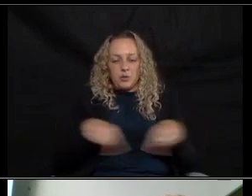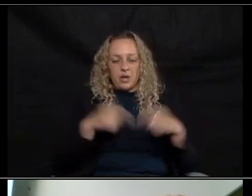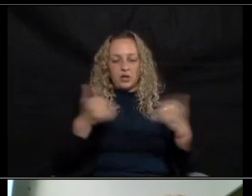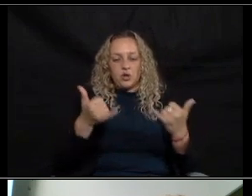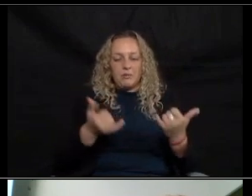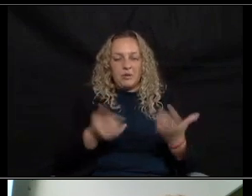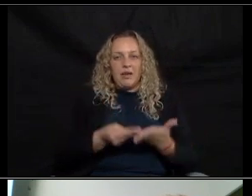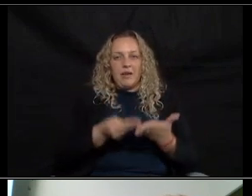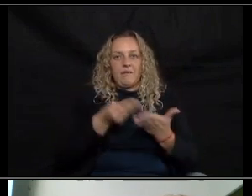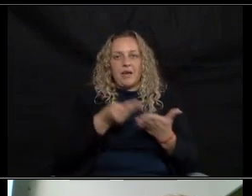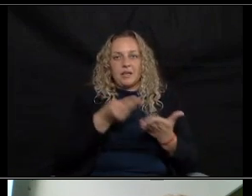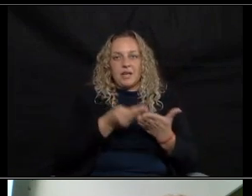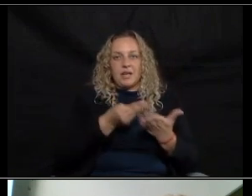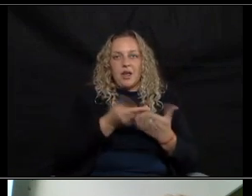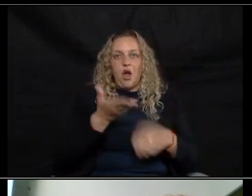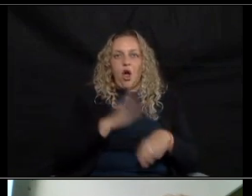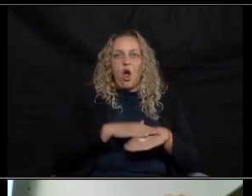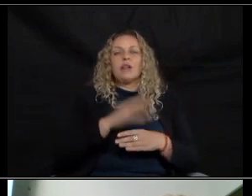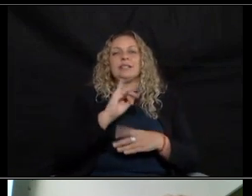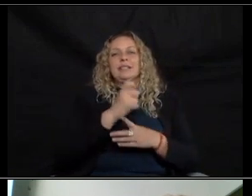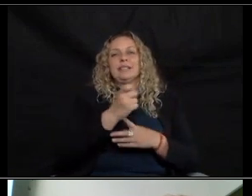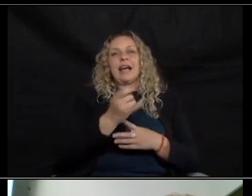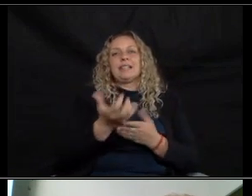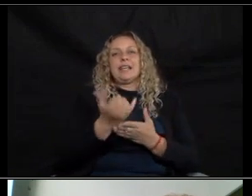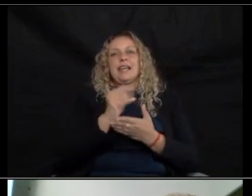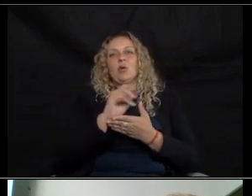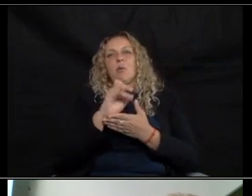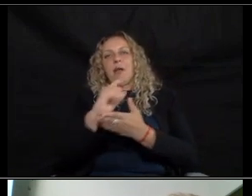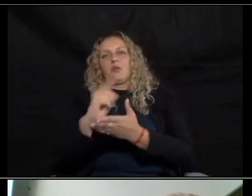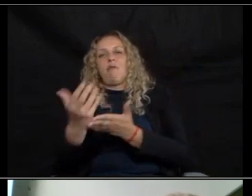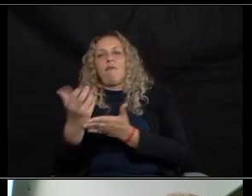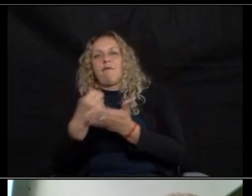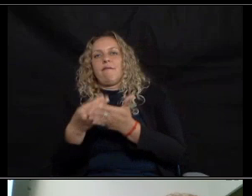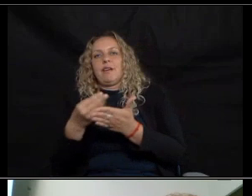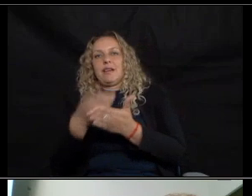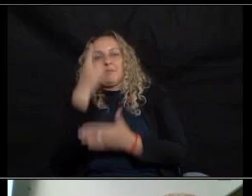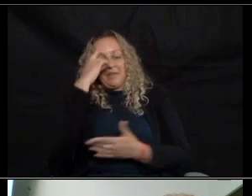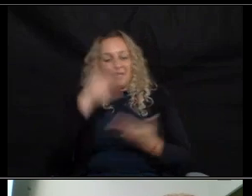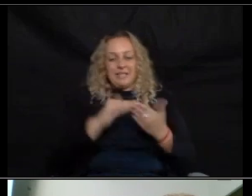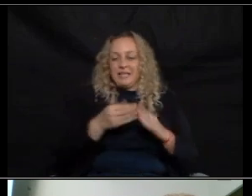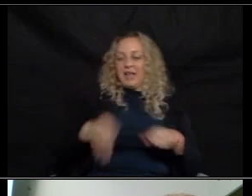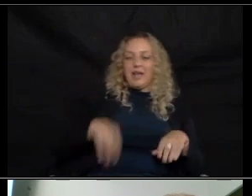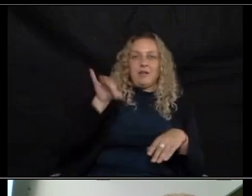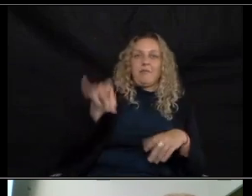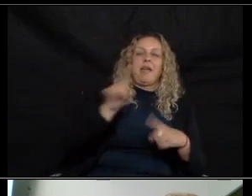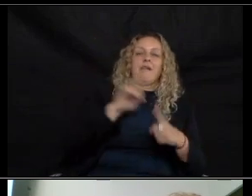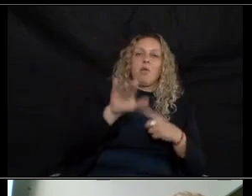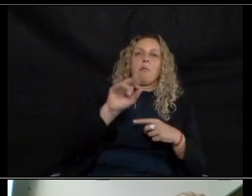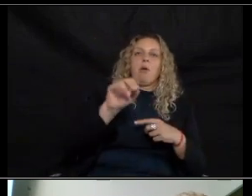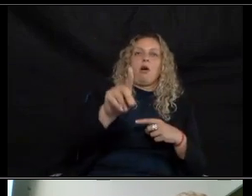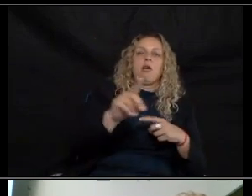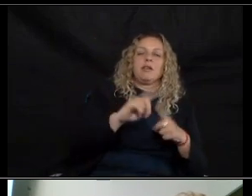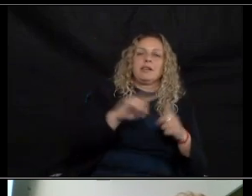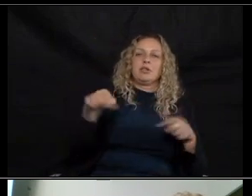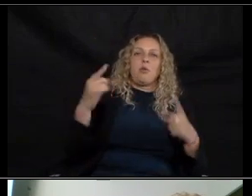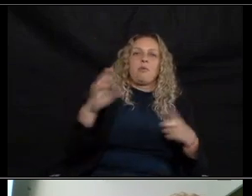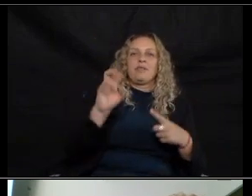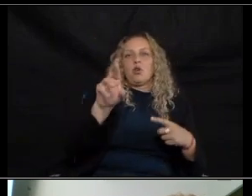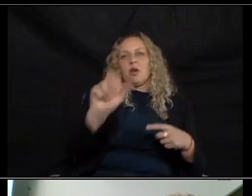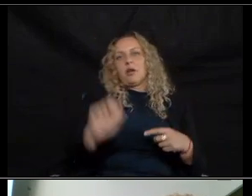funded on tax incremental funding because the city hasn't paid any money towards the bonds. It's all been the